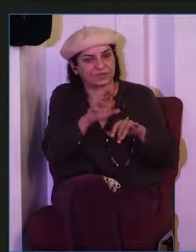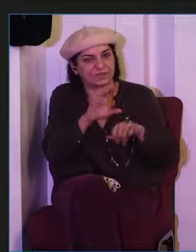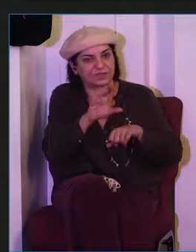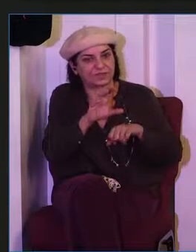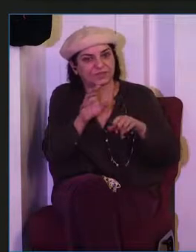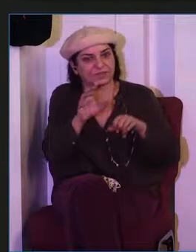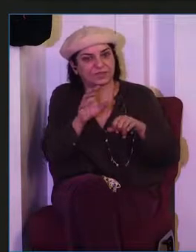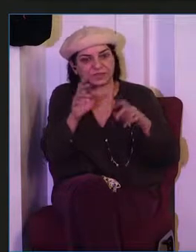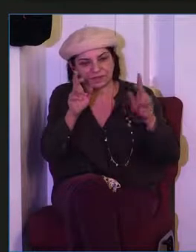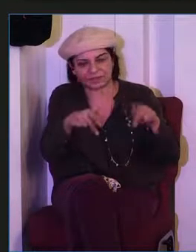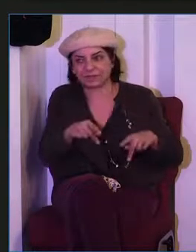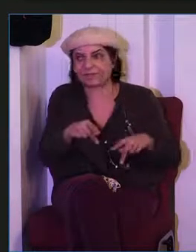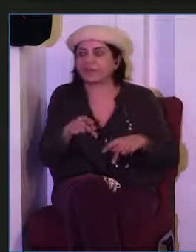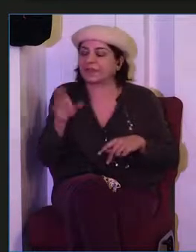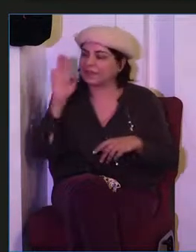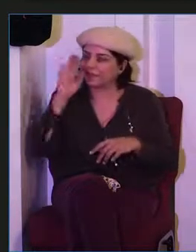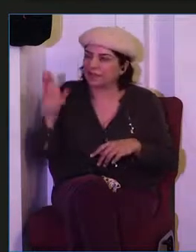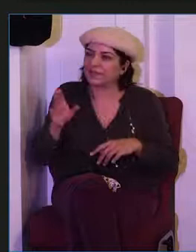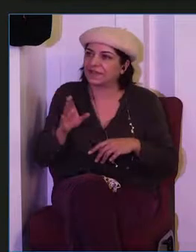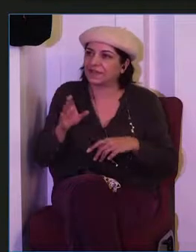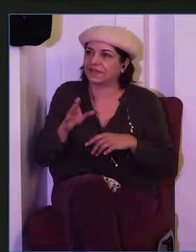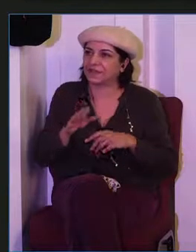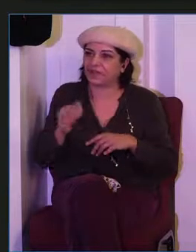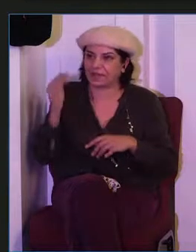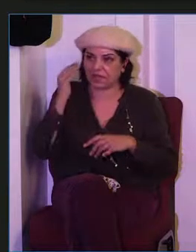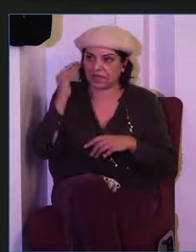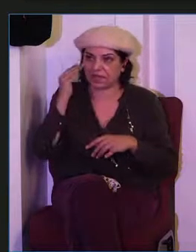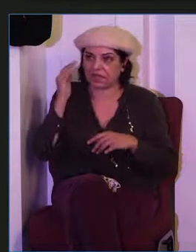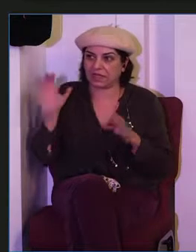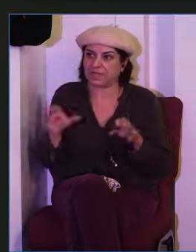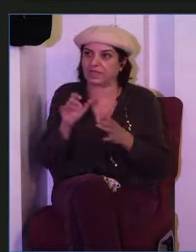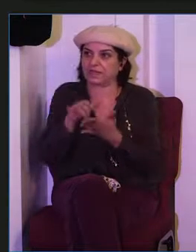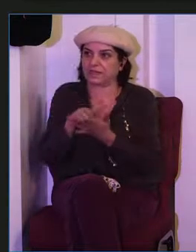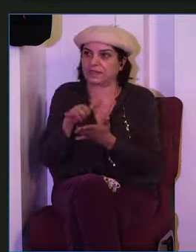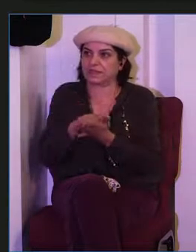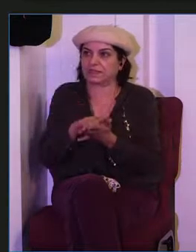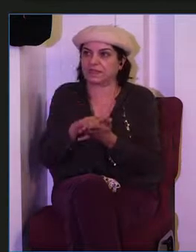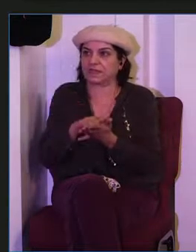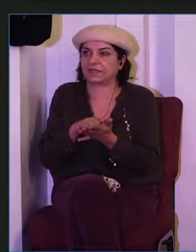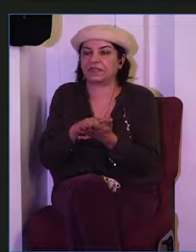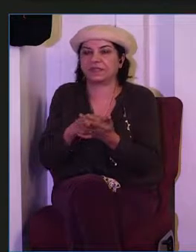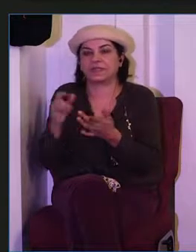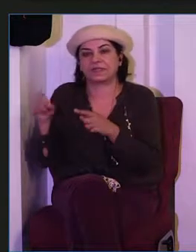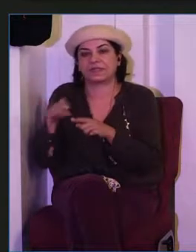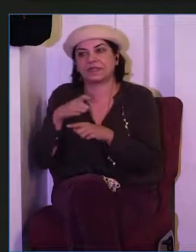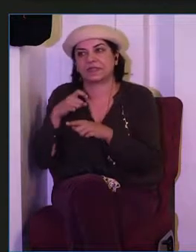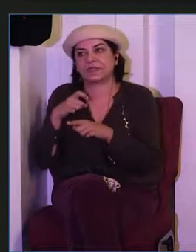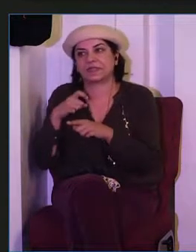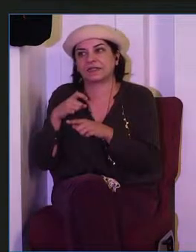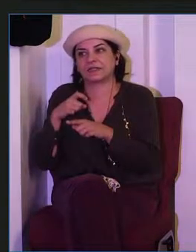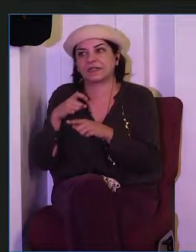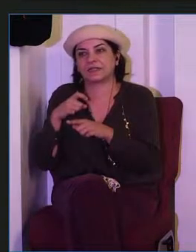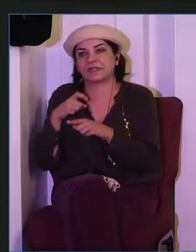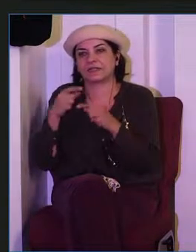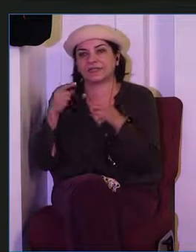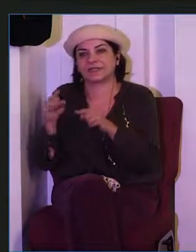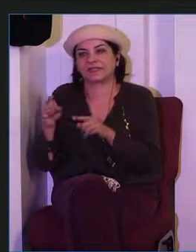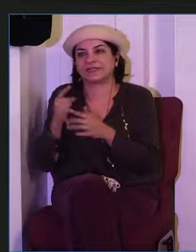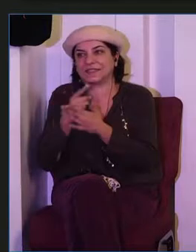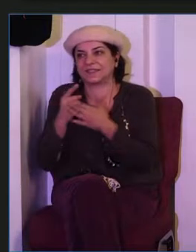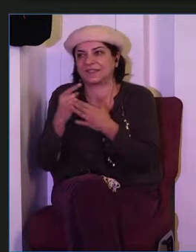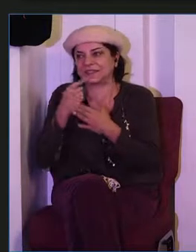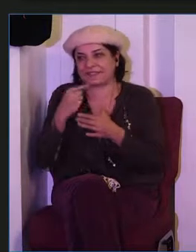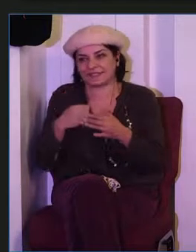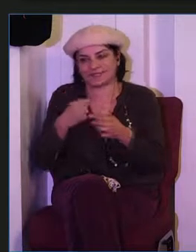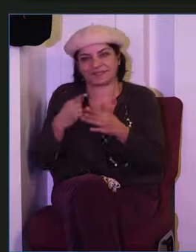I will, he says. And by the way, I know that he does that because he calls me during the week and tells me what I preached about the last Sunday.